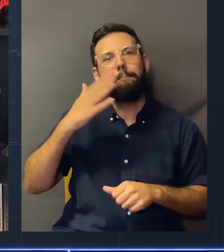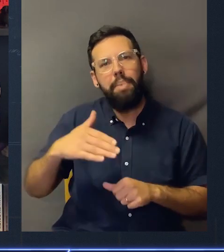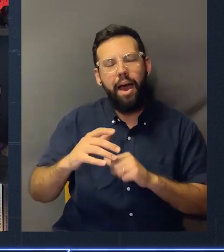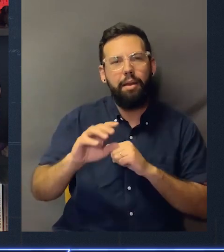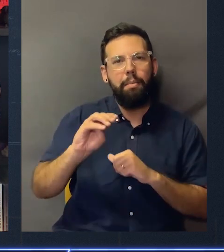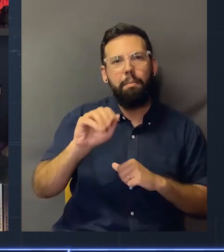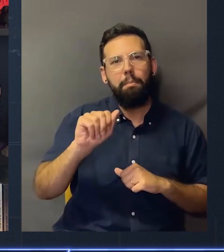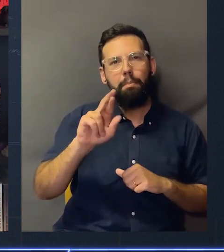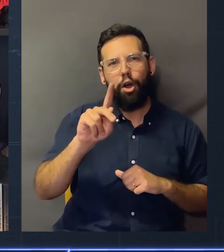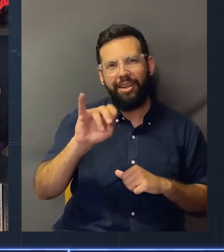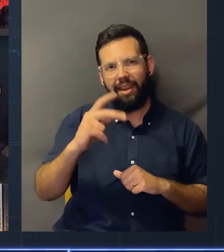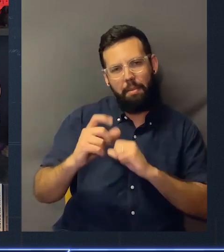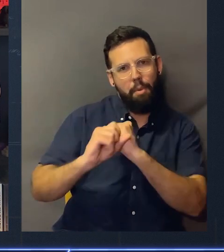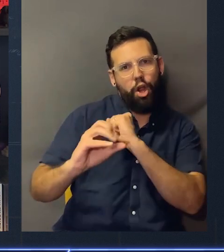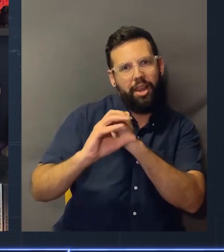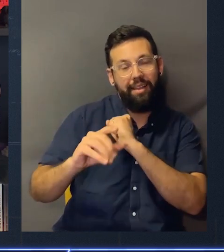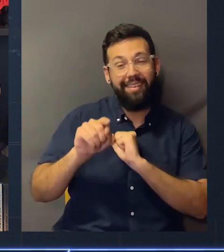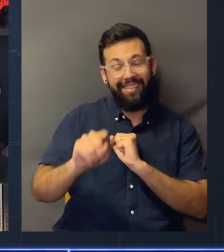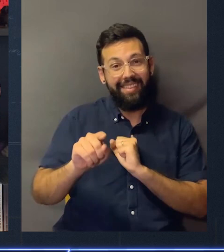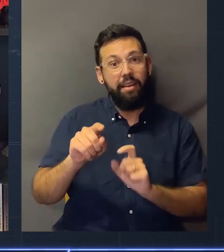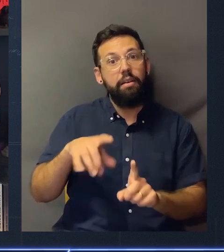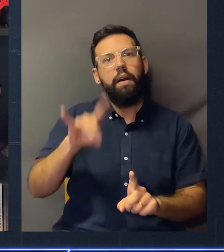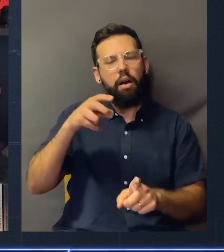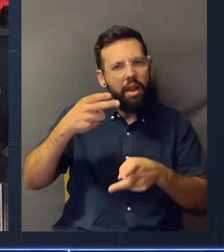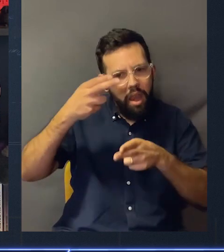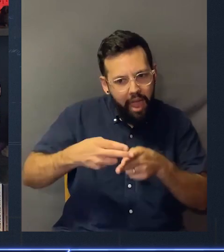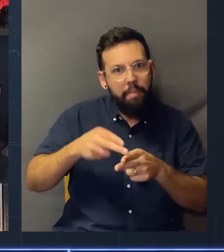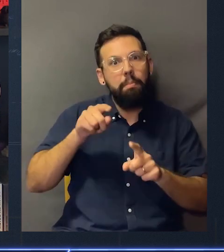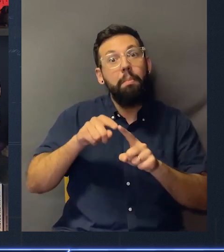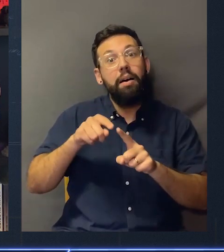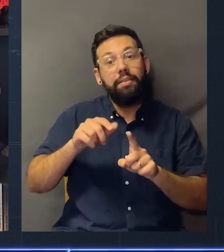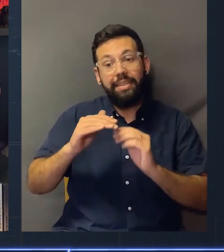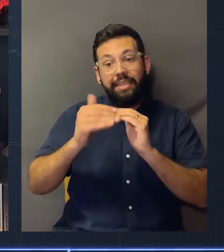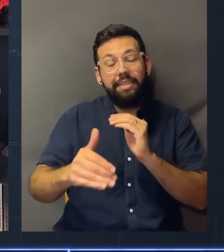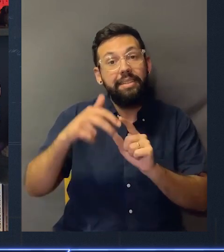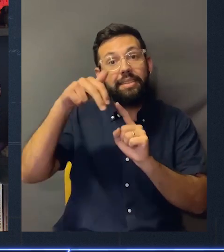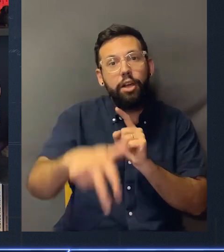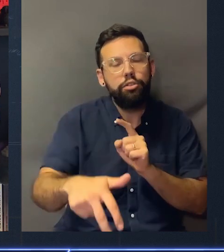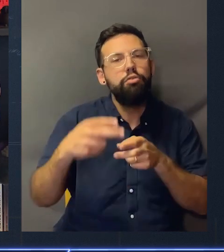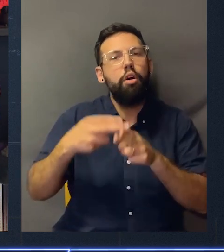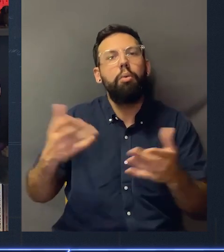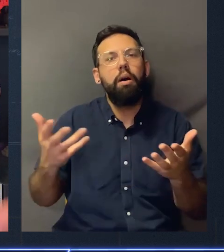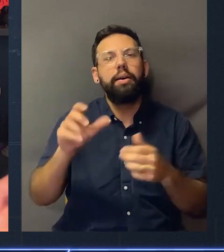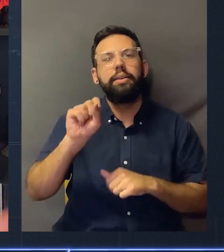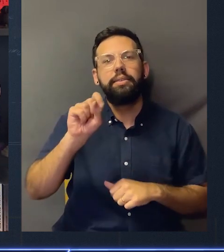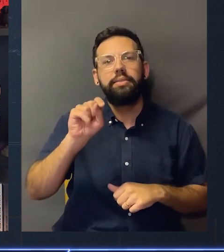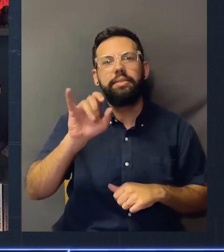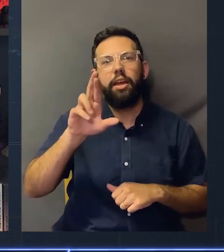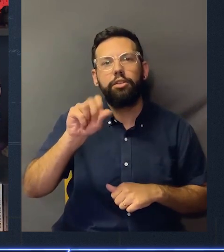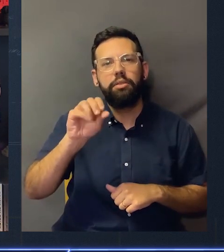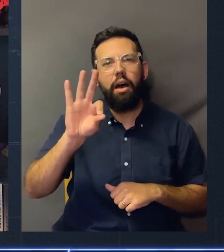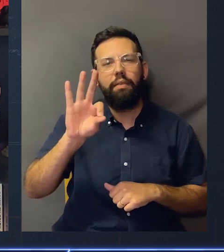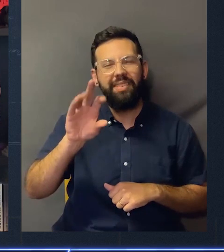afterward, these stairs, the name that you find online, it's called the Stairs of Death. Great, great. Like,